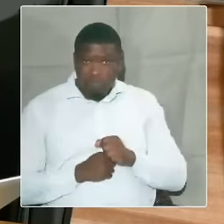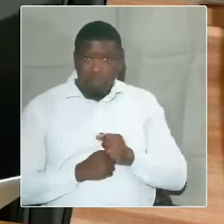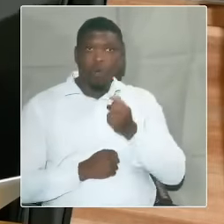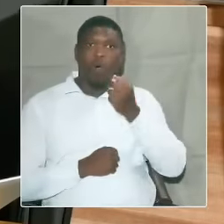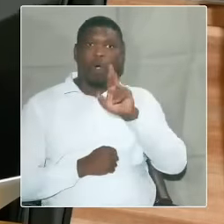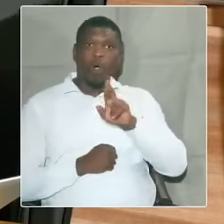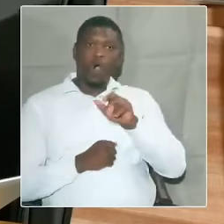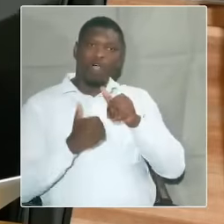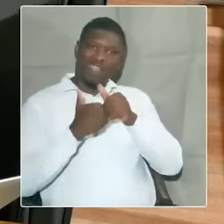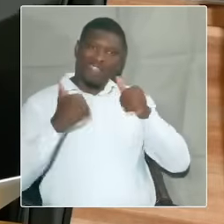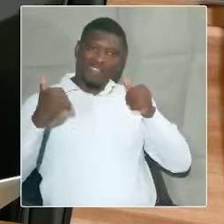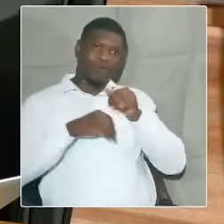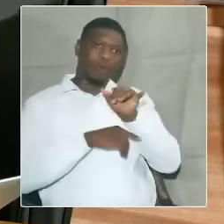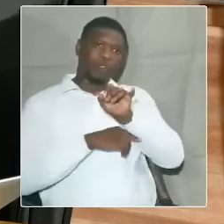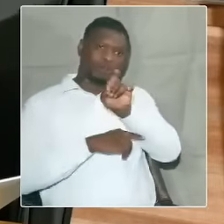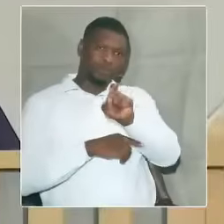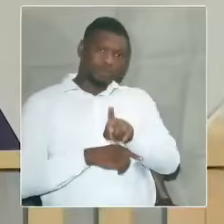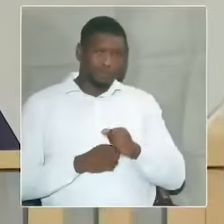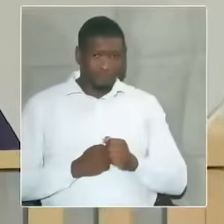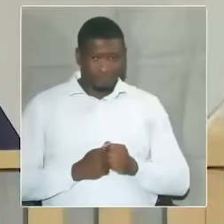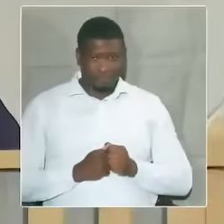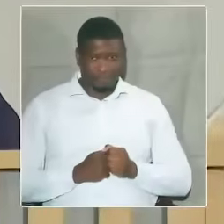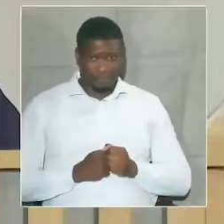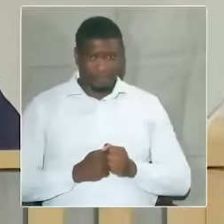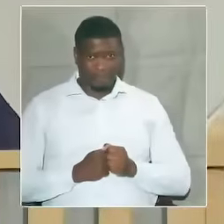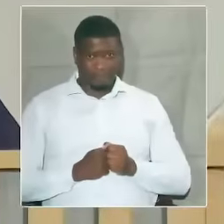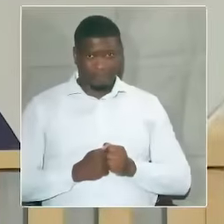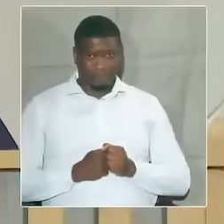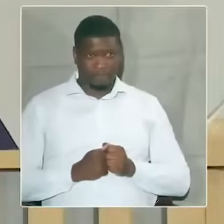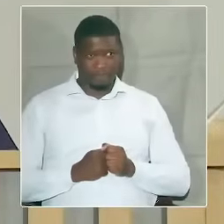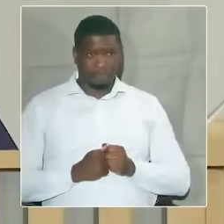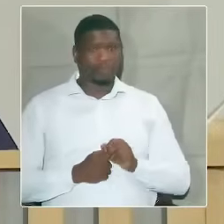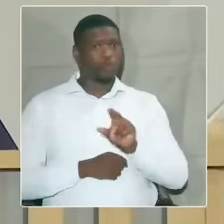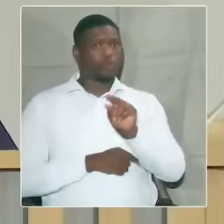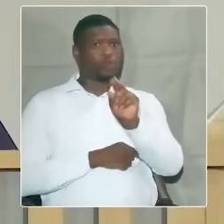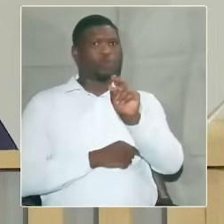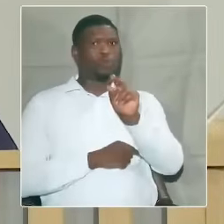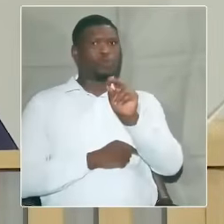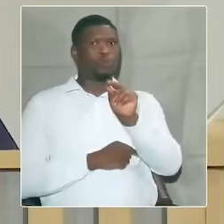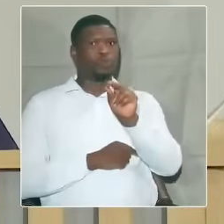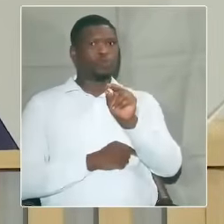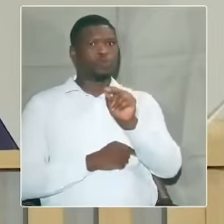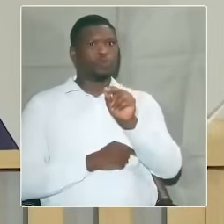kidnapping that you refer to in that paragraph? Or is it in relation to something else?